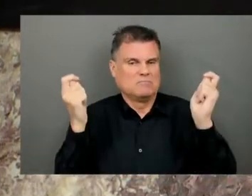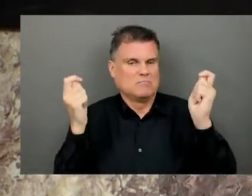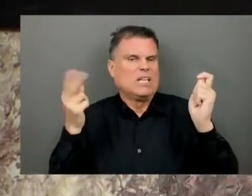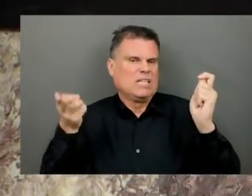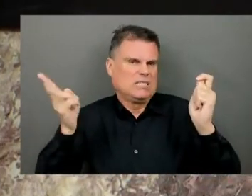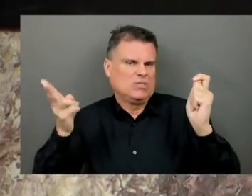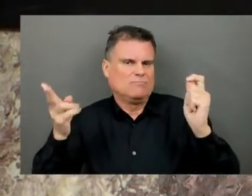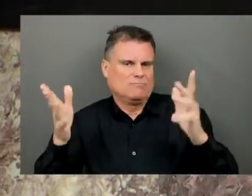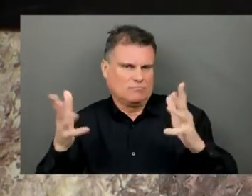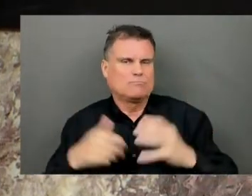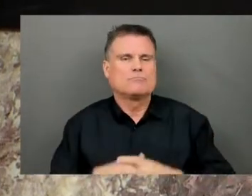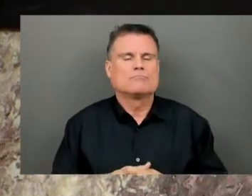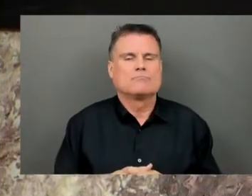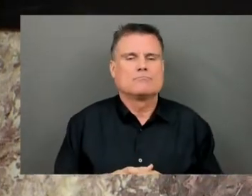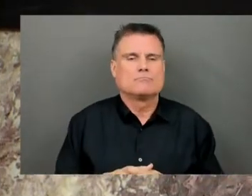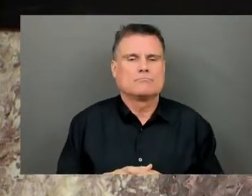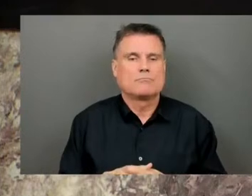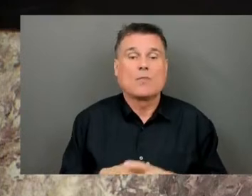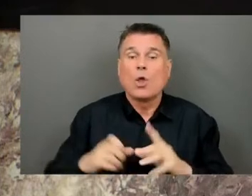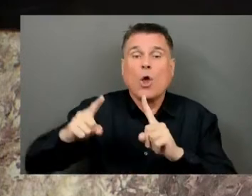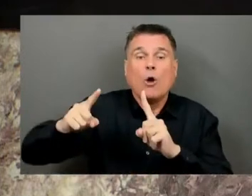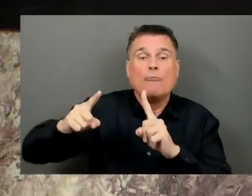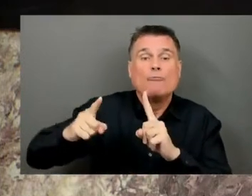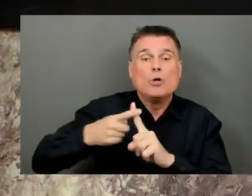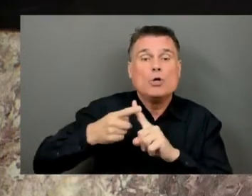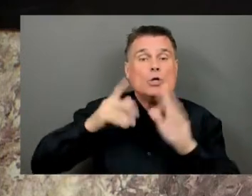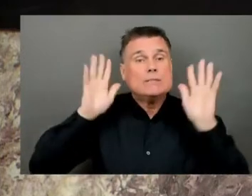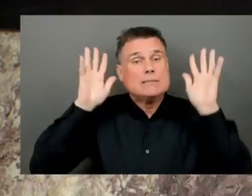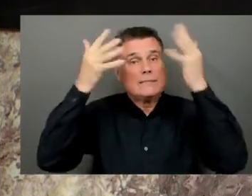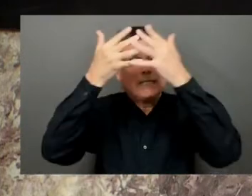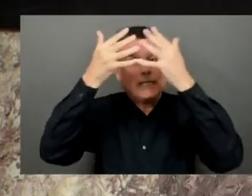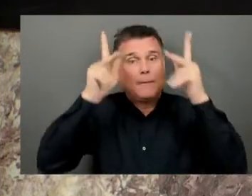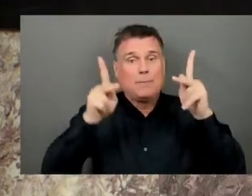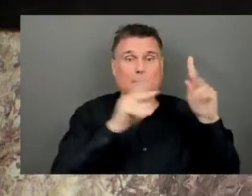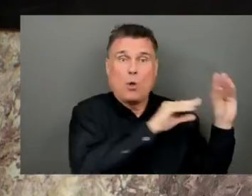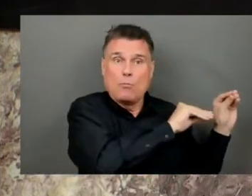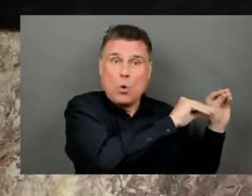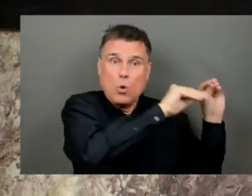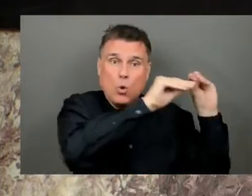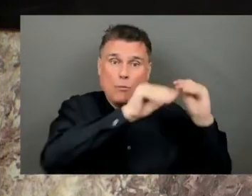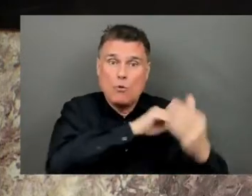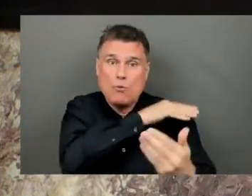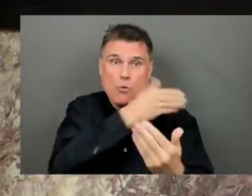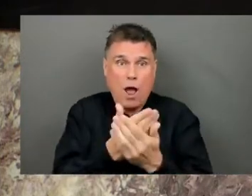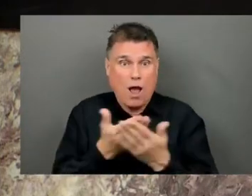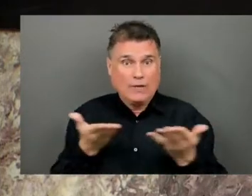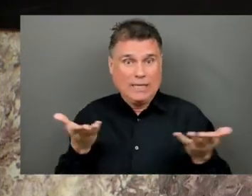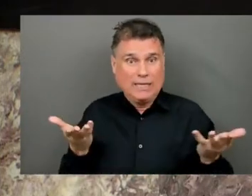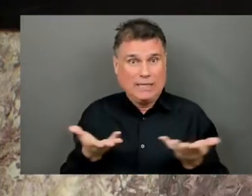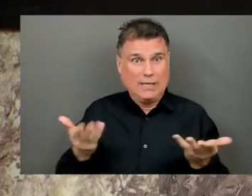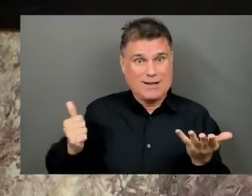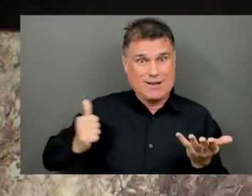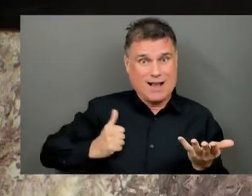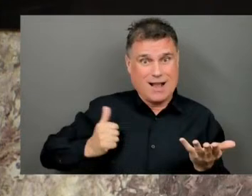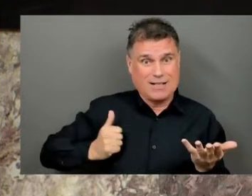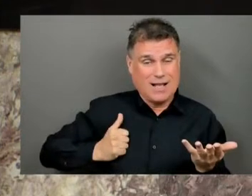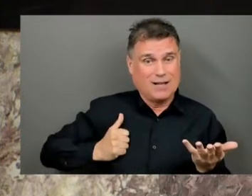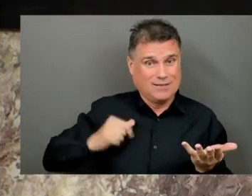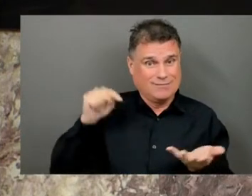They were part of the Army Regiment stationed in Hong Kong. They traveled by train through Canada in commemoration of Queen Victoria's Diamond Jubilee